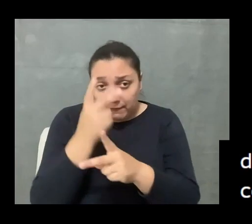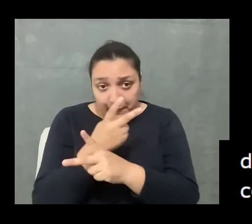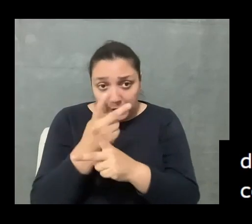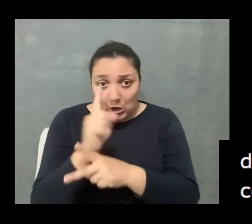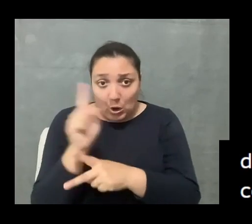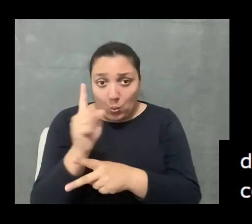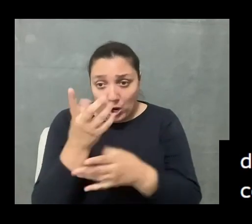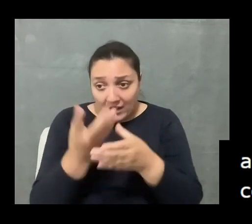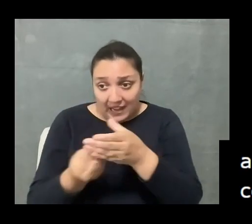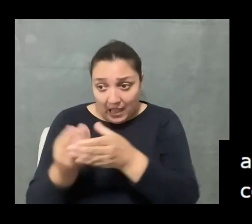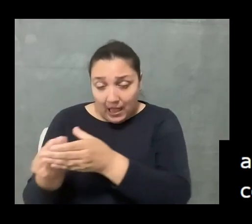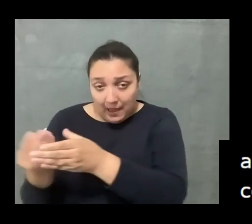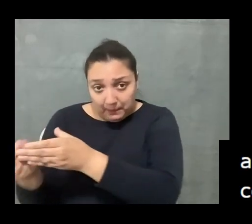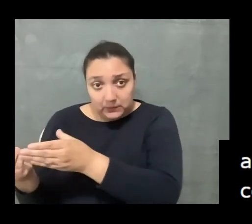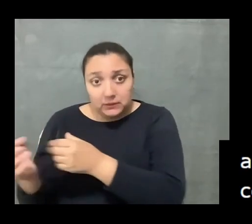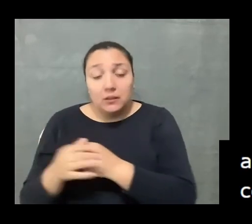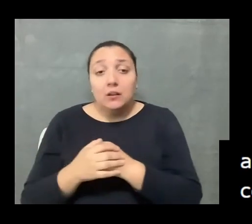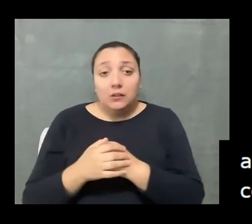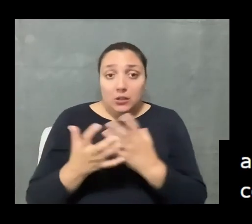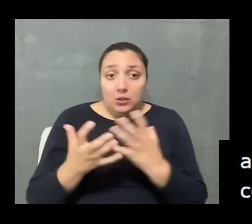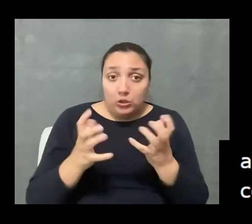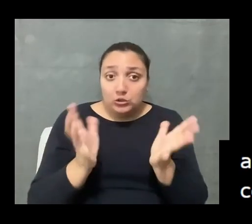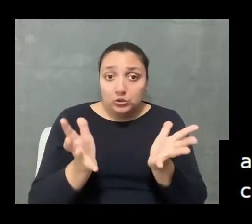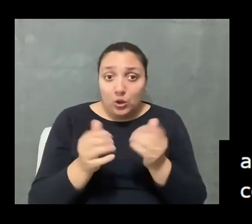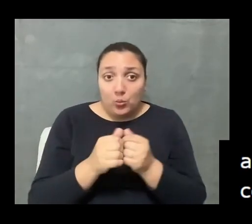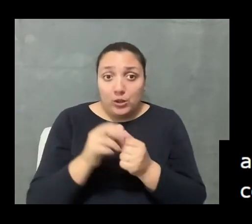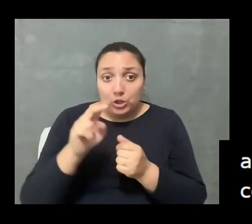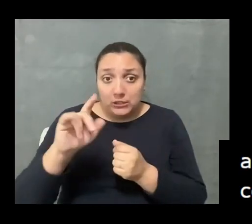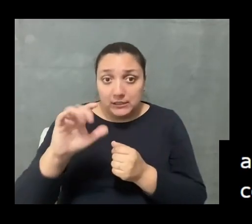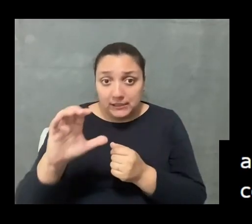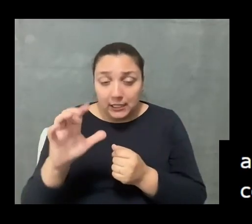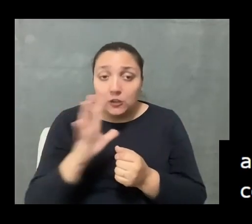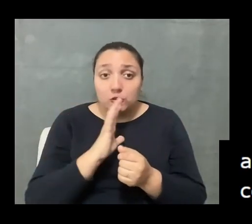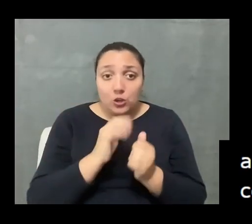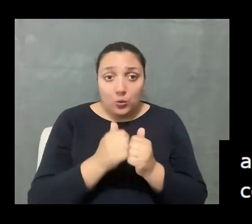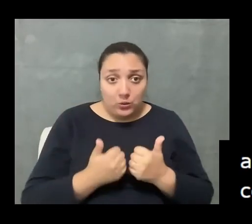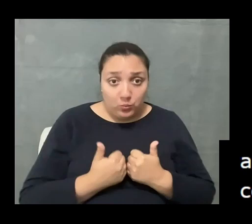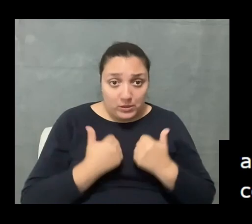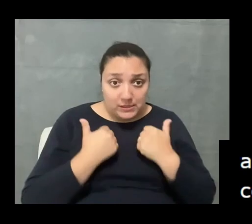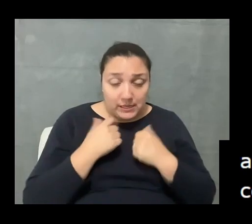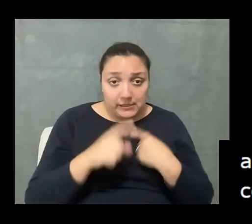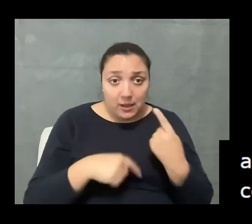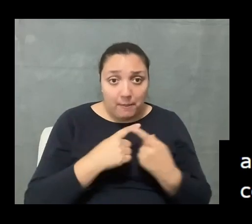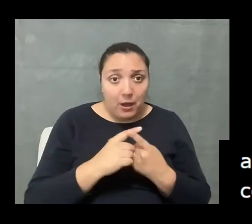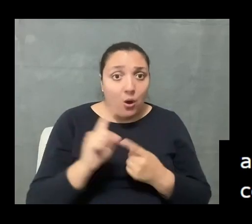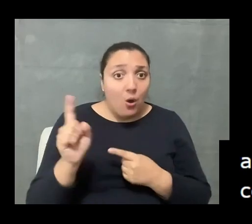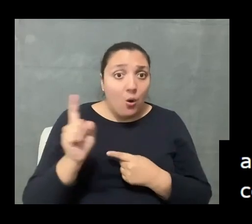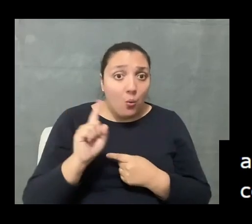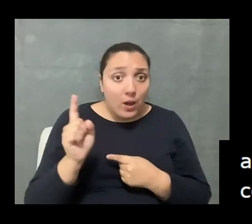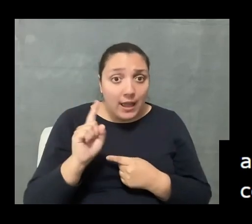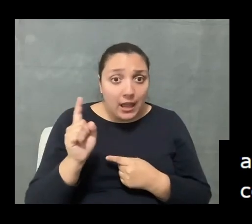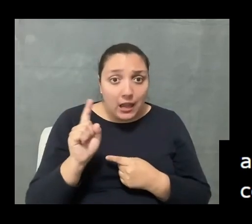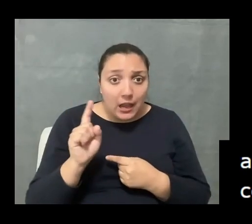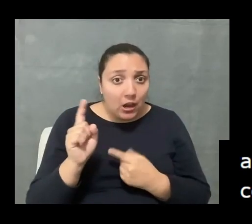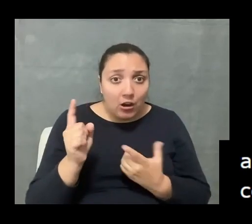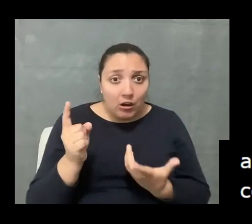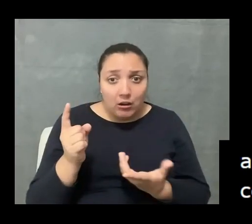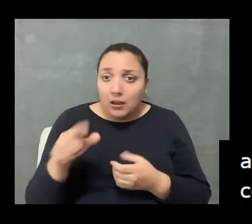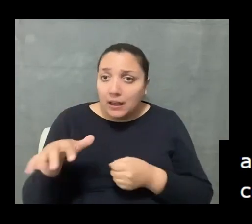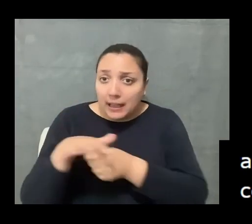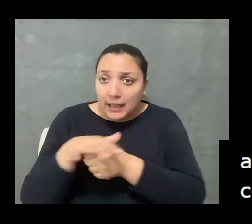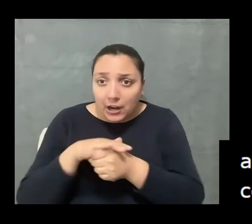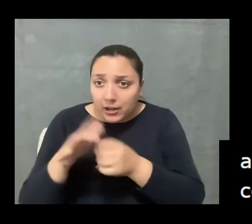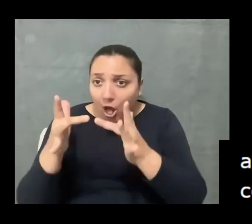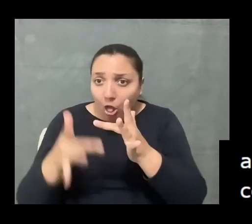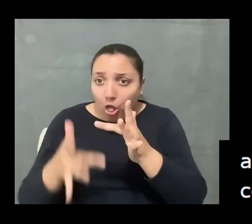exist. We want to talk to New York City and talk to the residents about where the missing areas of